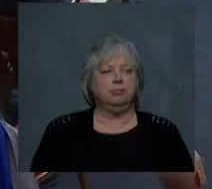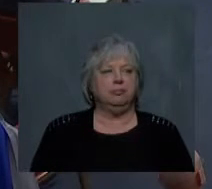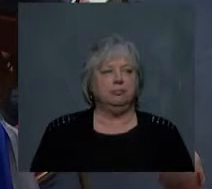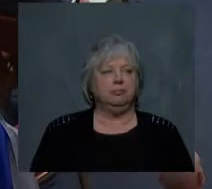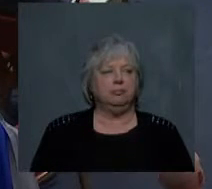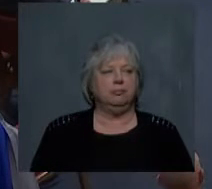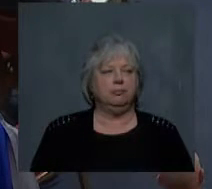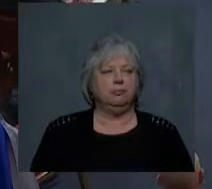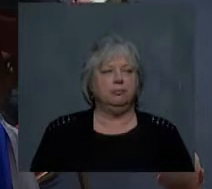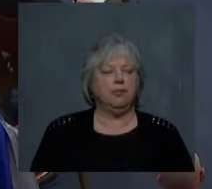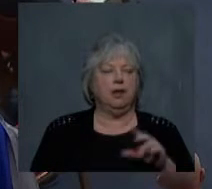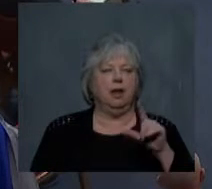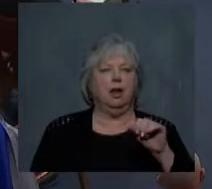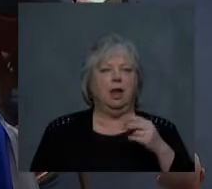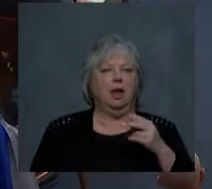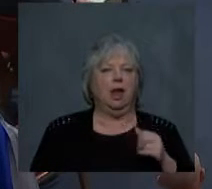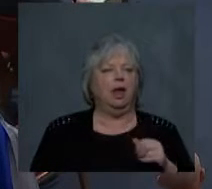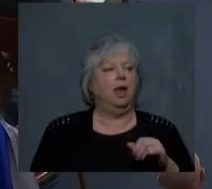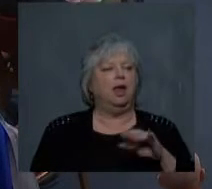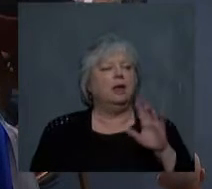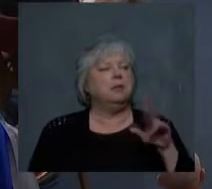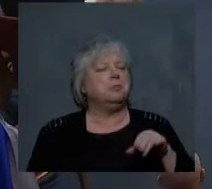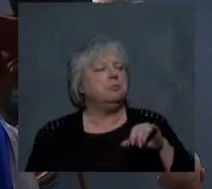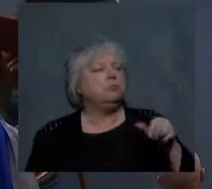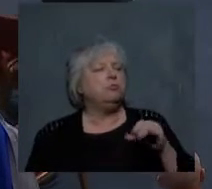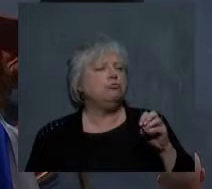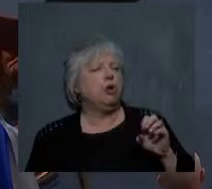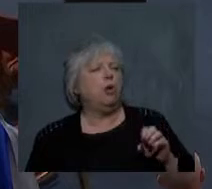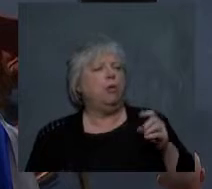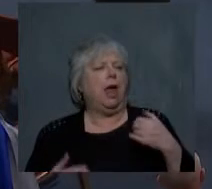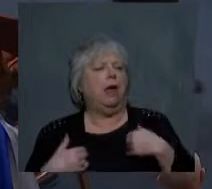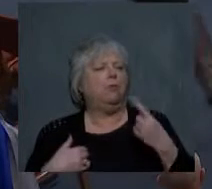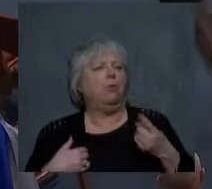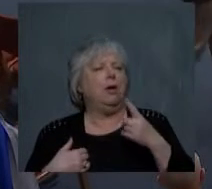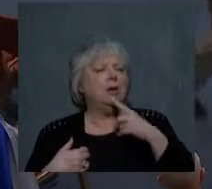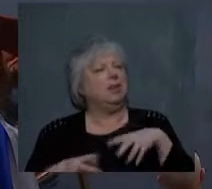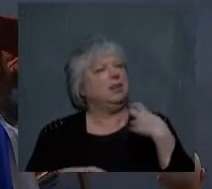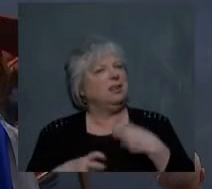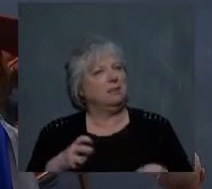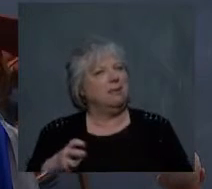Joe, you got one here that's pretty tough. You got these